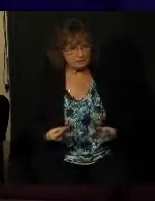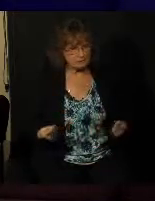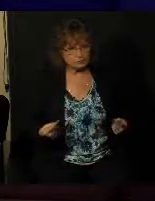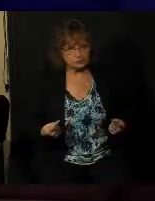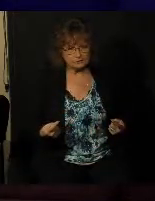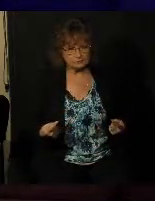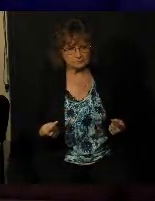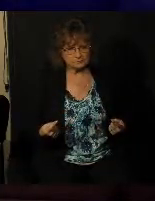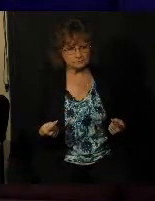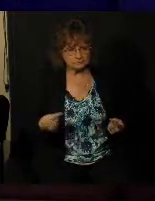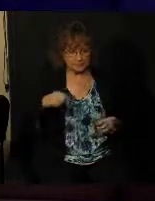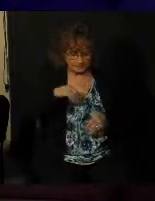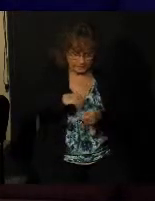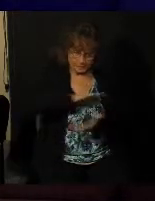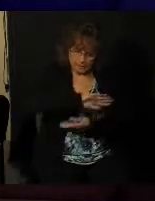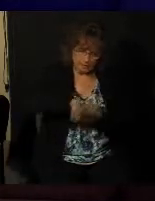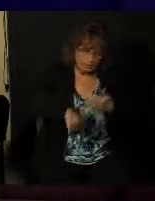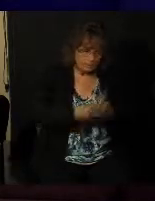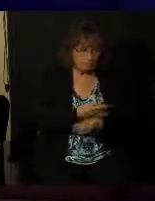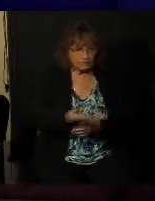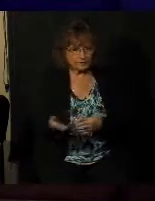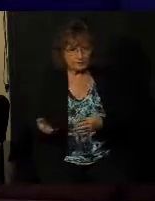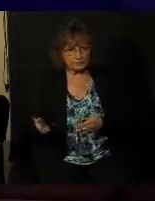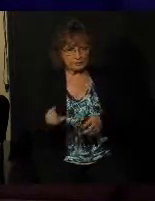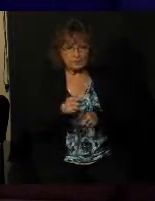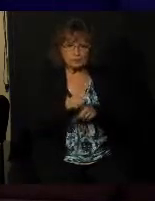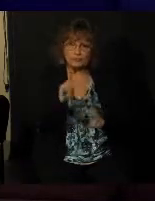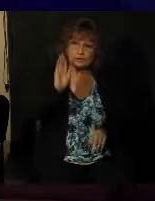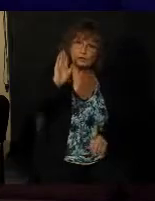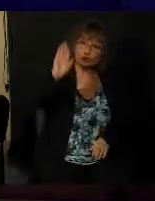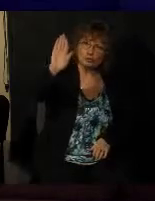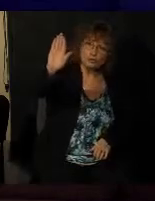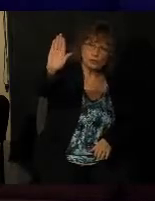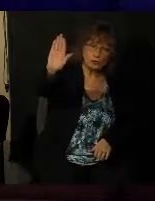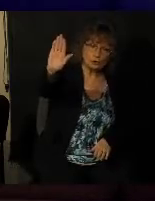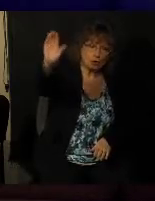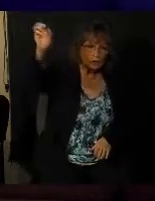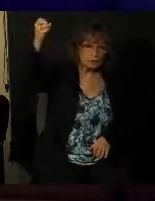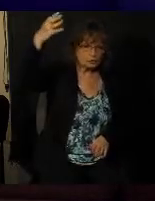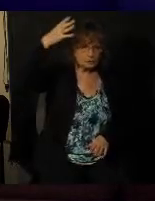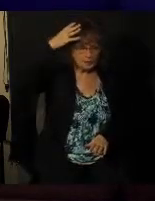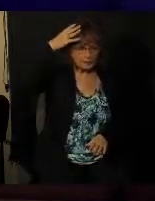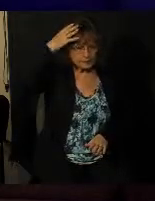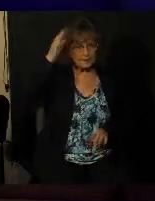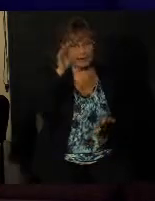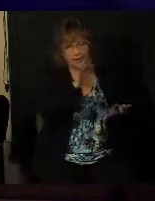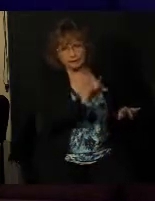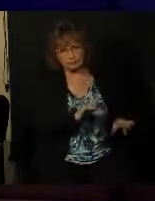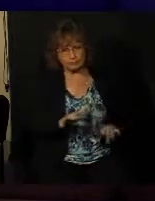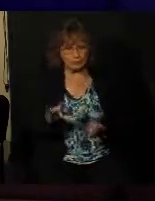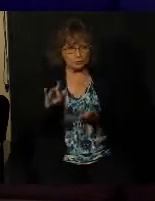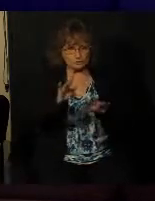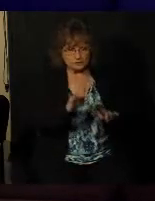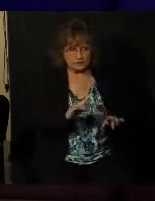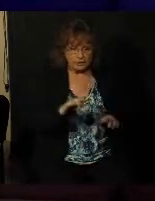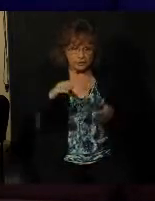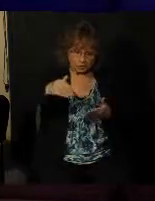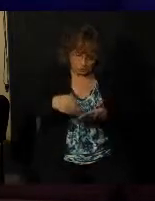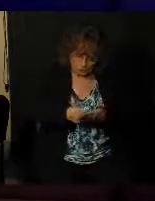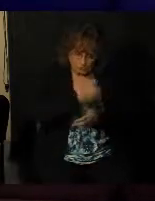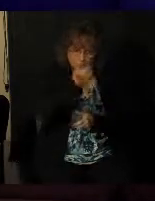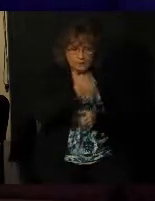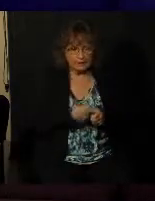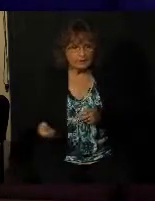friends, leadings of providence. I deserve that thy kingdom be taken away from me, O